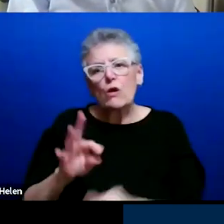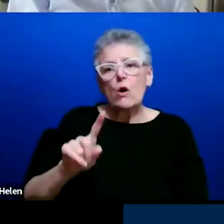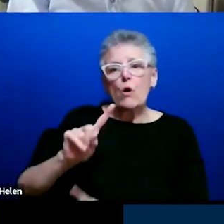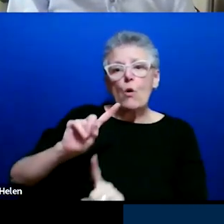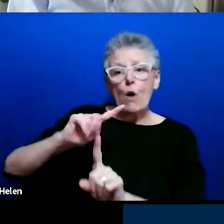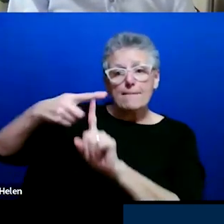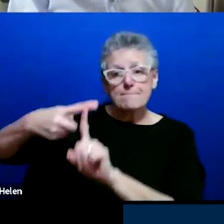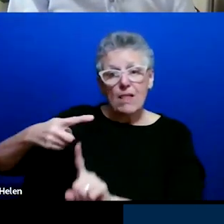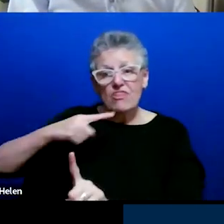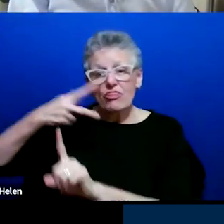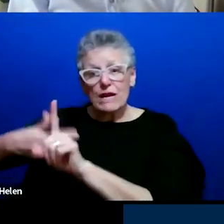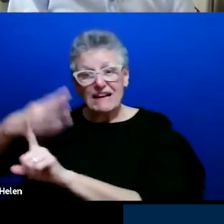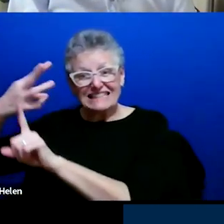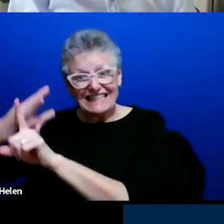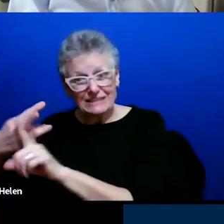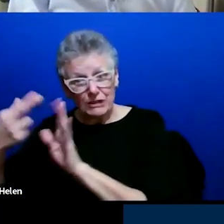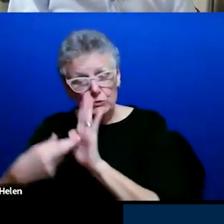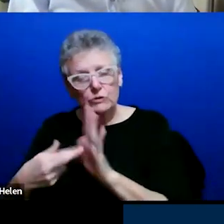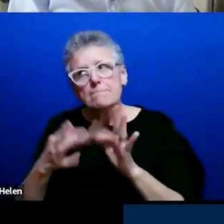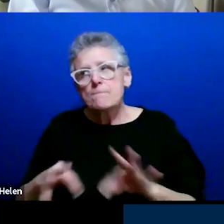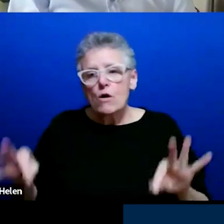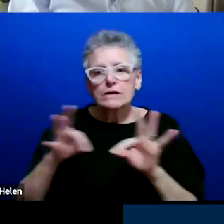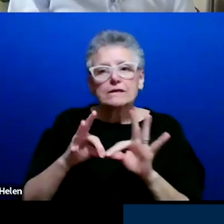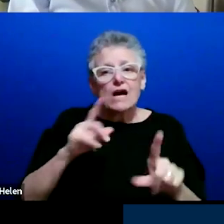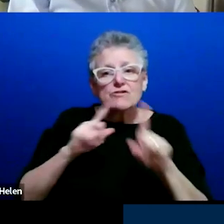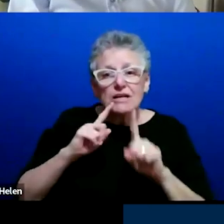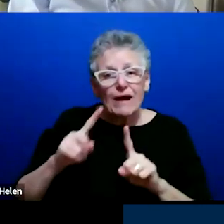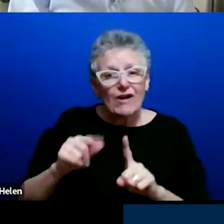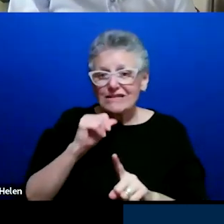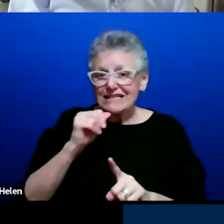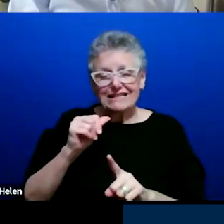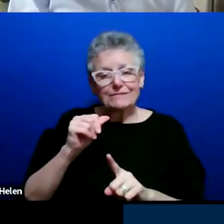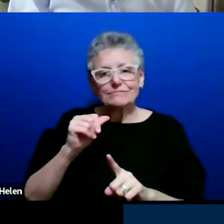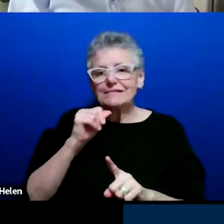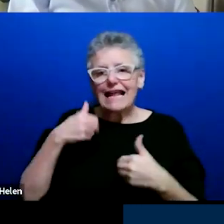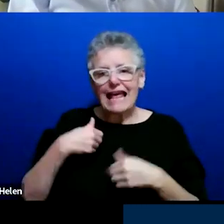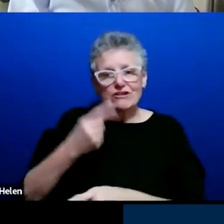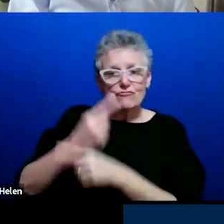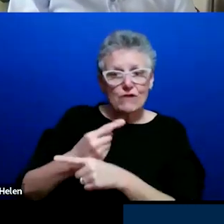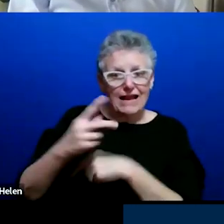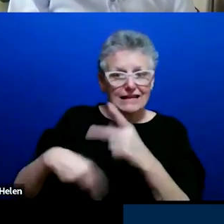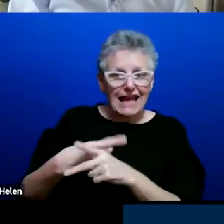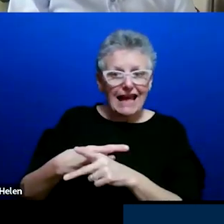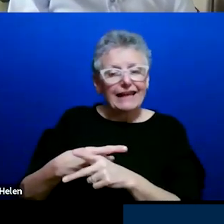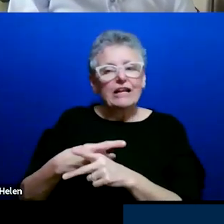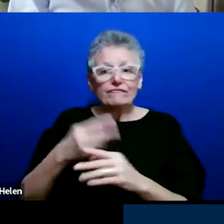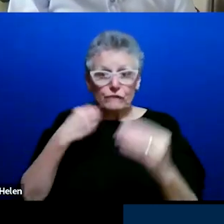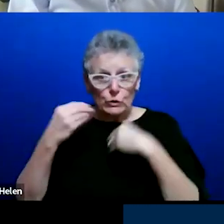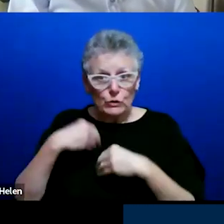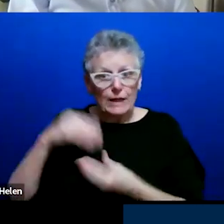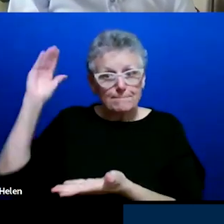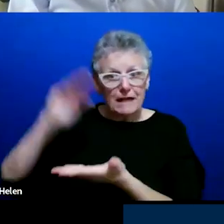earlier. Addressing nutritional deficiencies. minimizing childhood infections